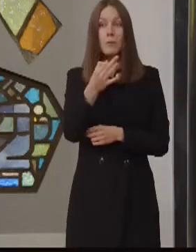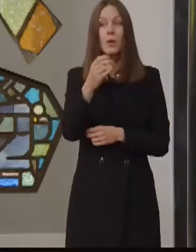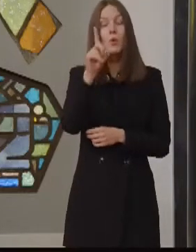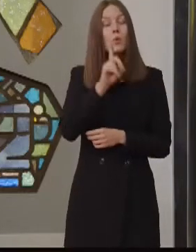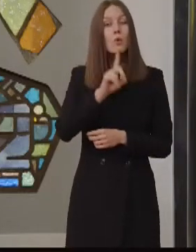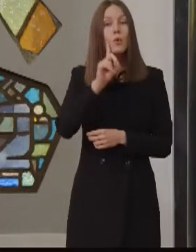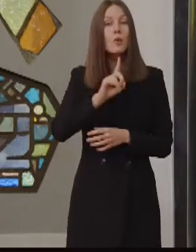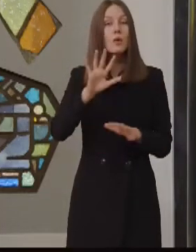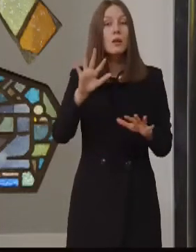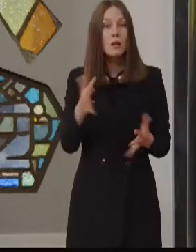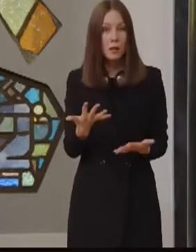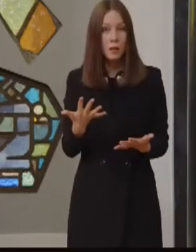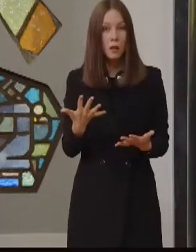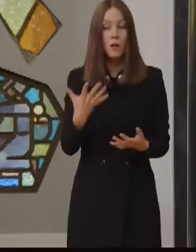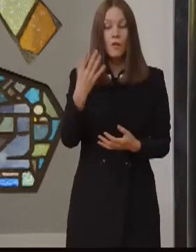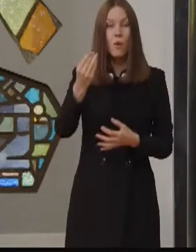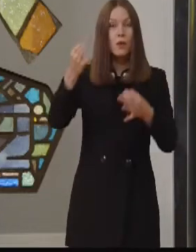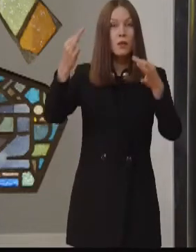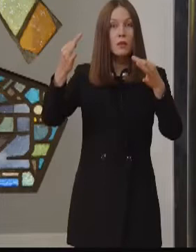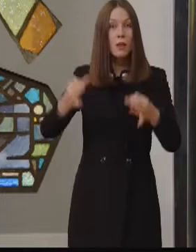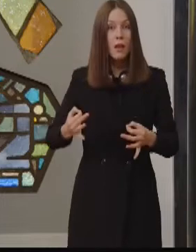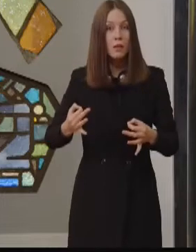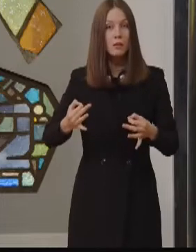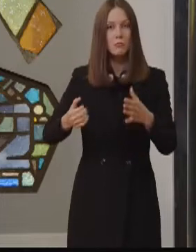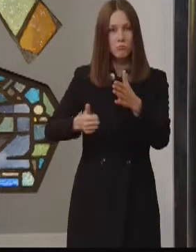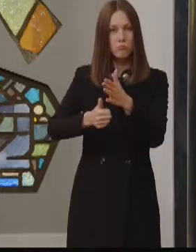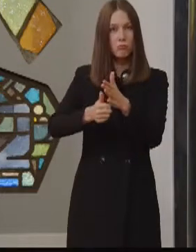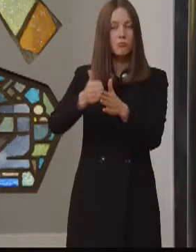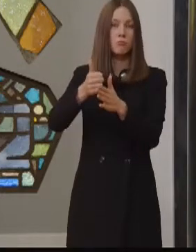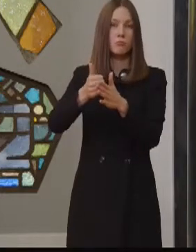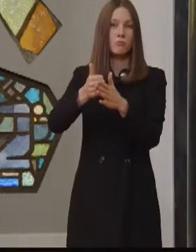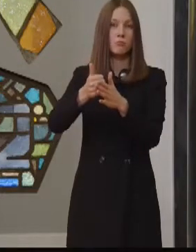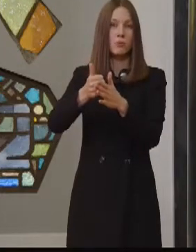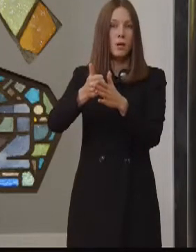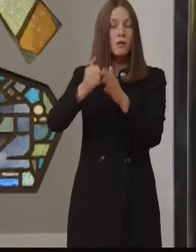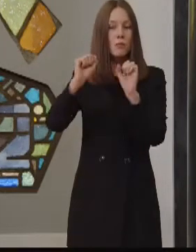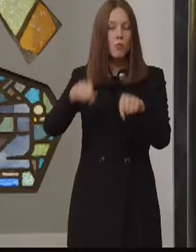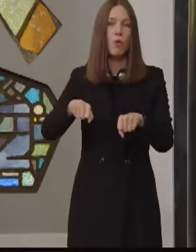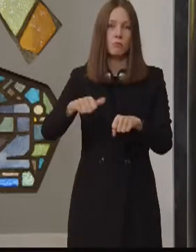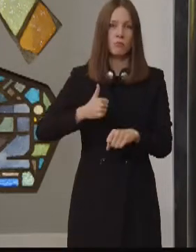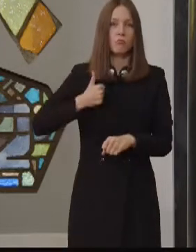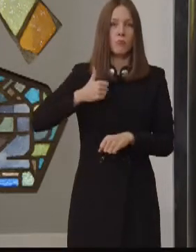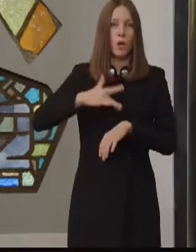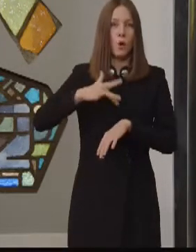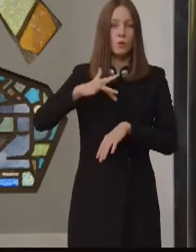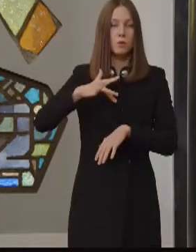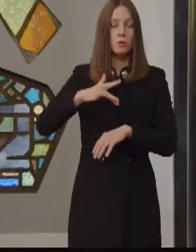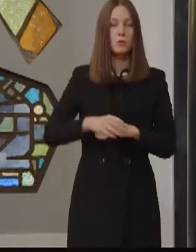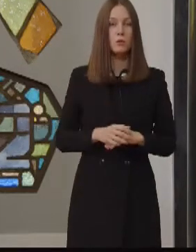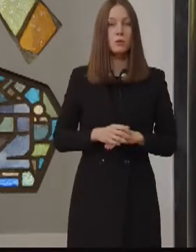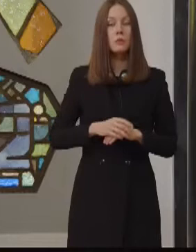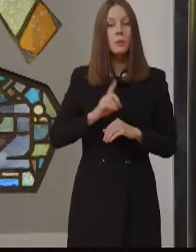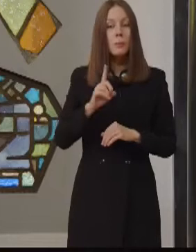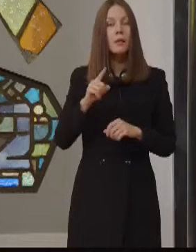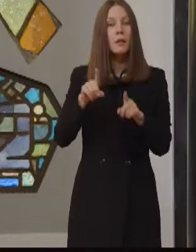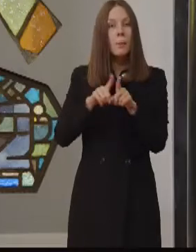same-sex couples express their expectations that their rights have to be protected.